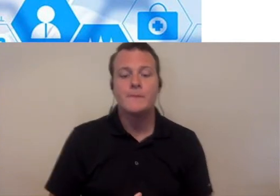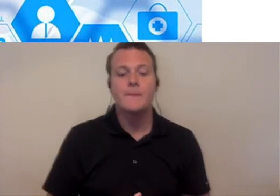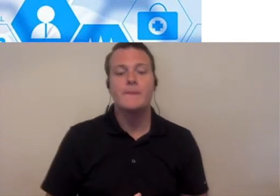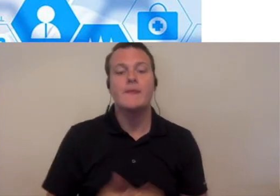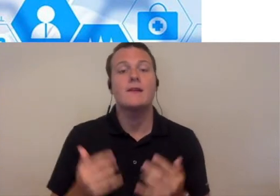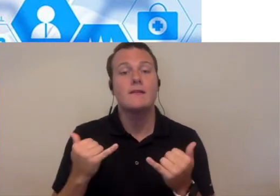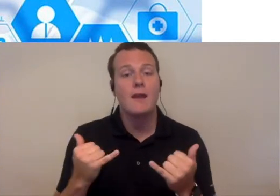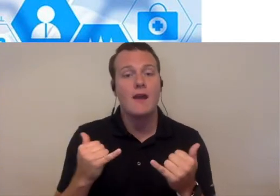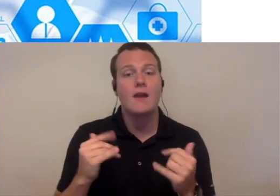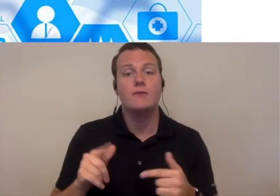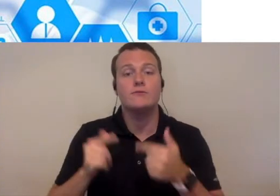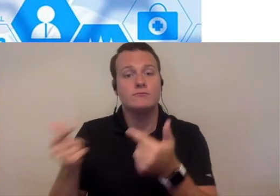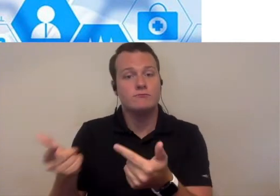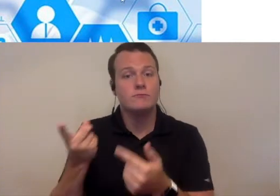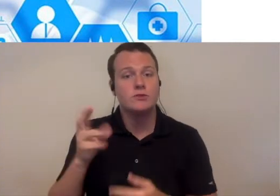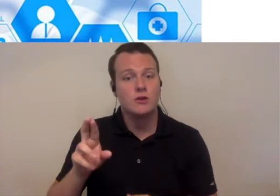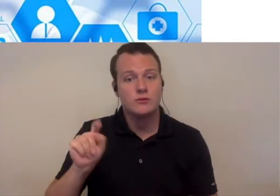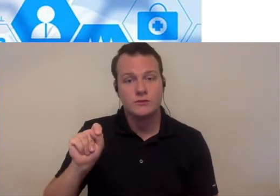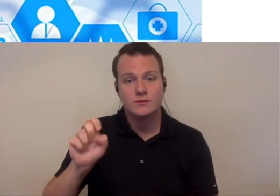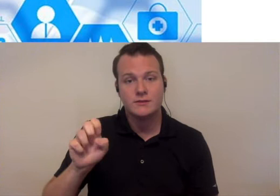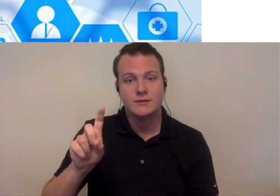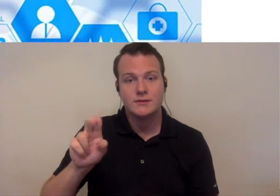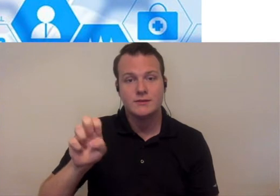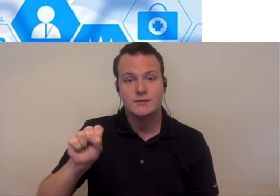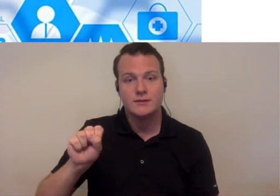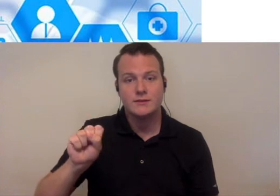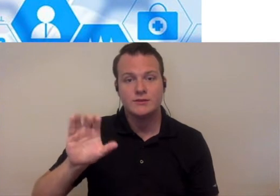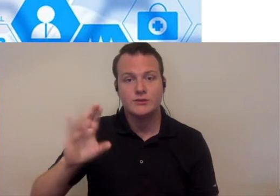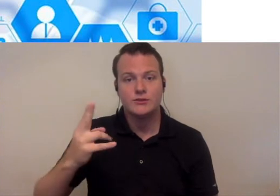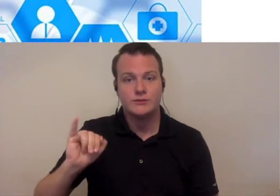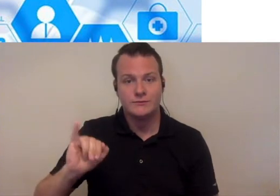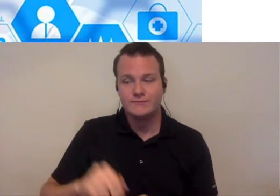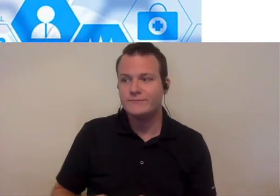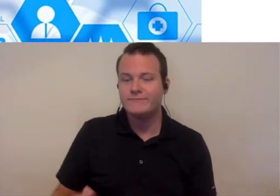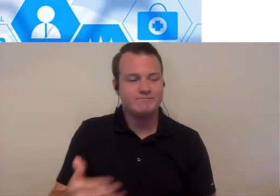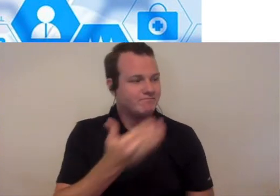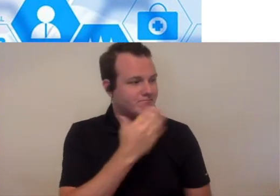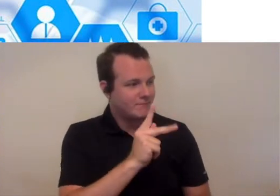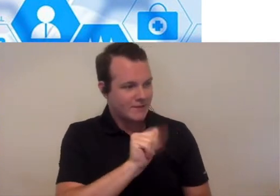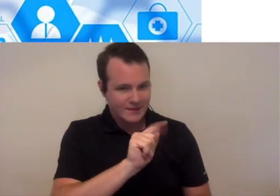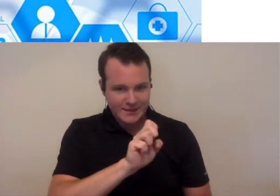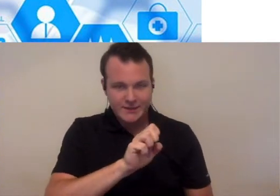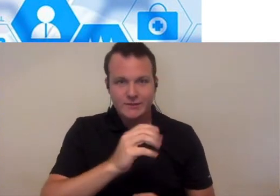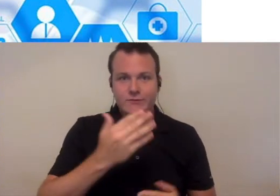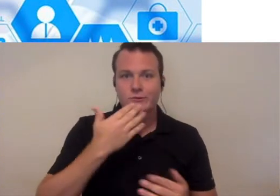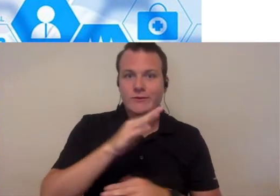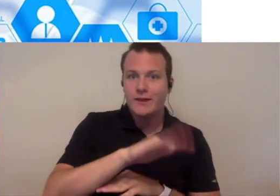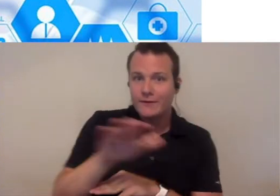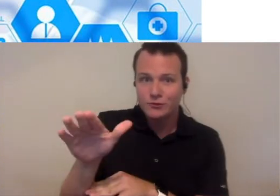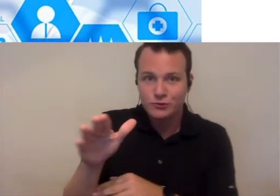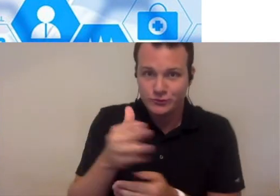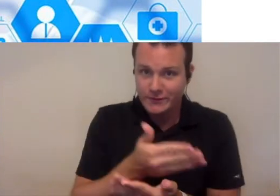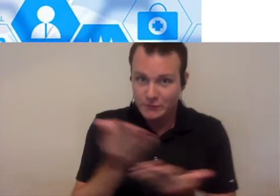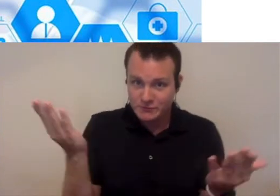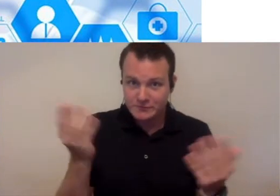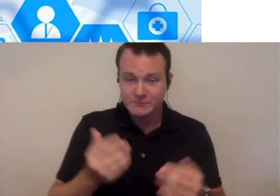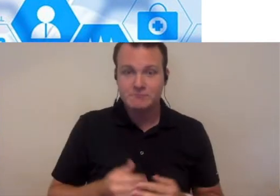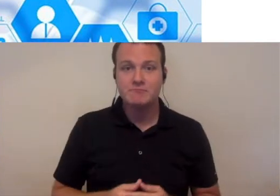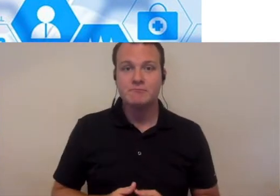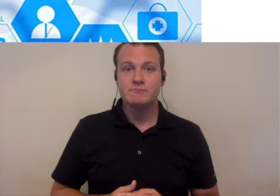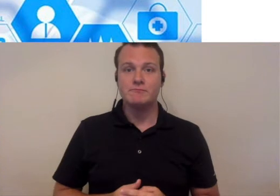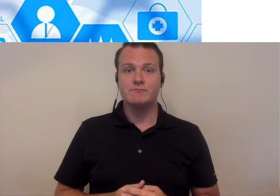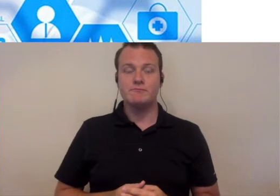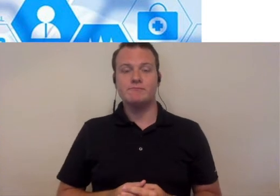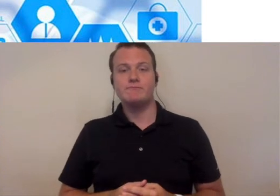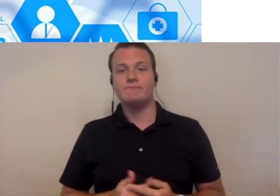At this time, will turn it over to Dr. Tedeschi. Thanks, Kate. Appreciate it. Good evening, everybody,